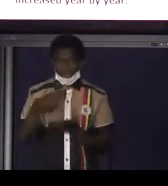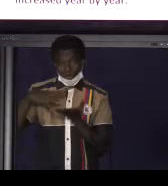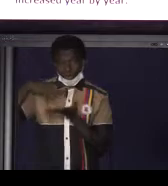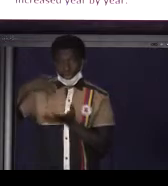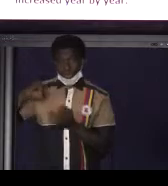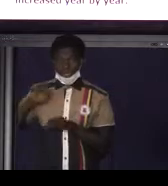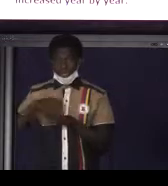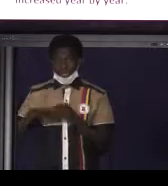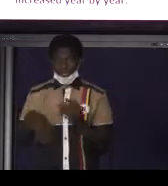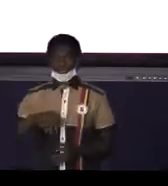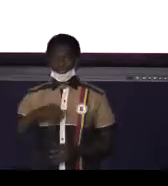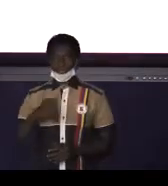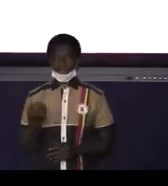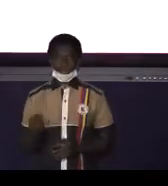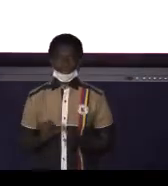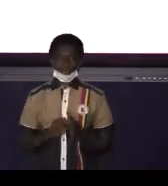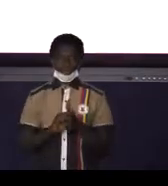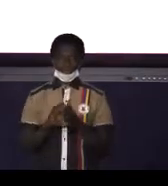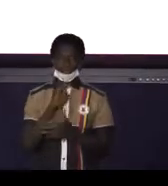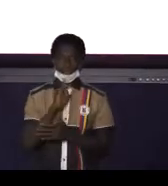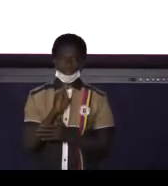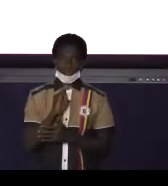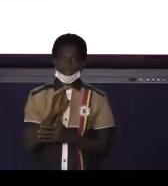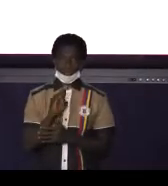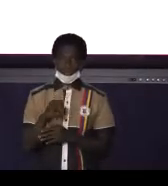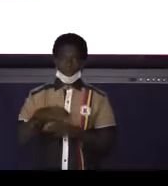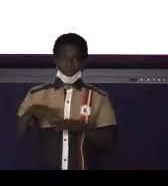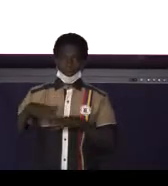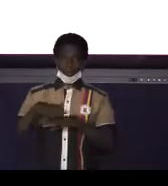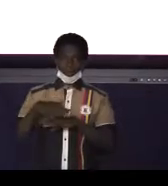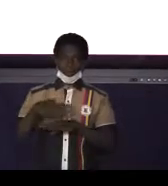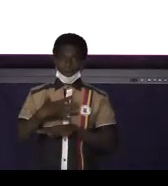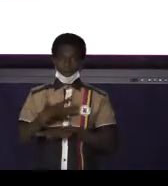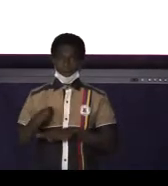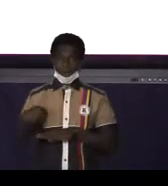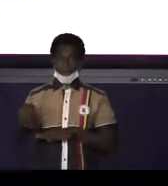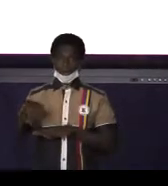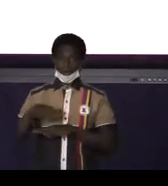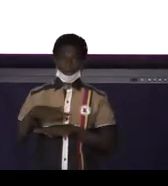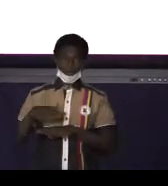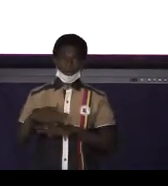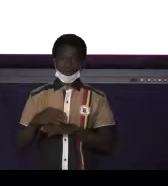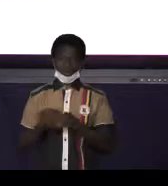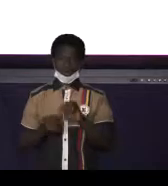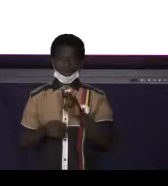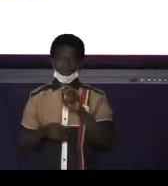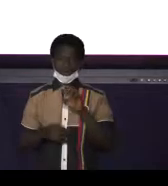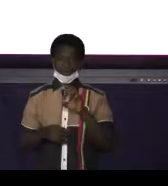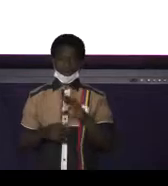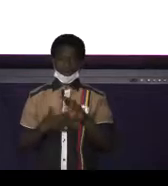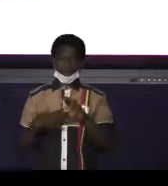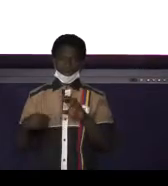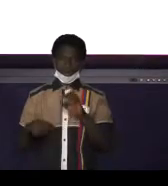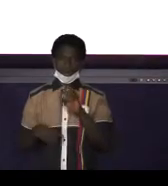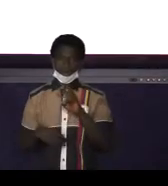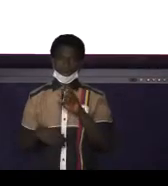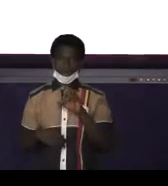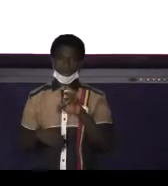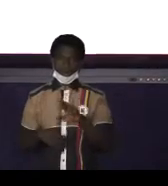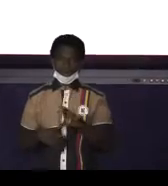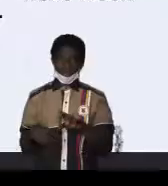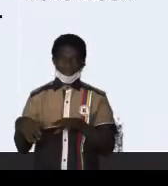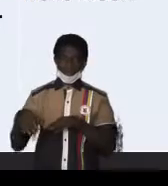all? Okay. Another example is over and over. O-V-E-R and